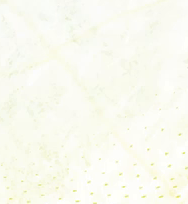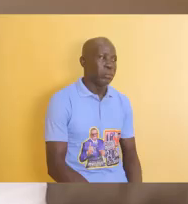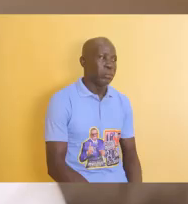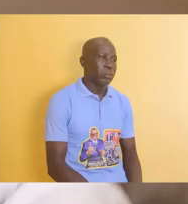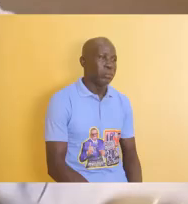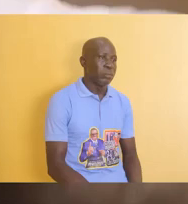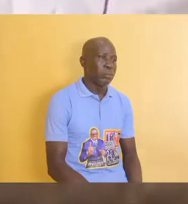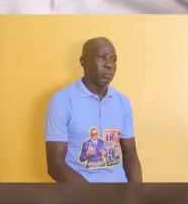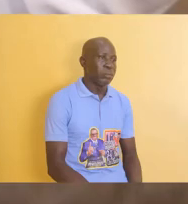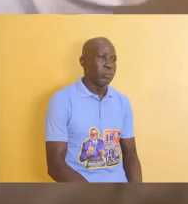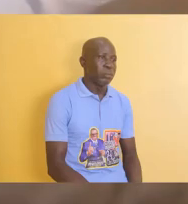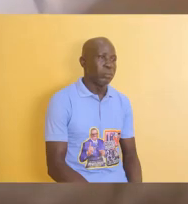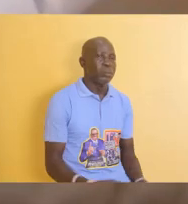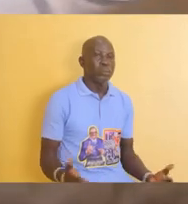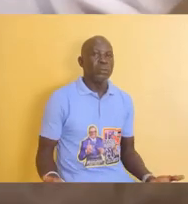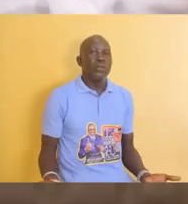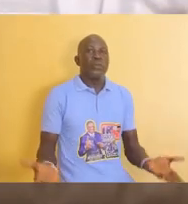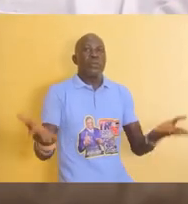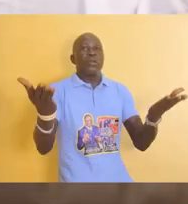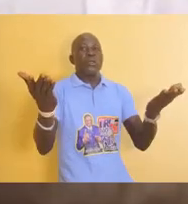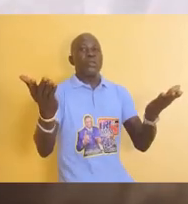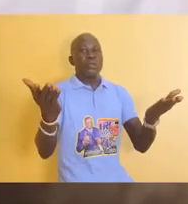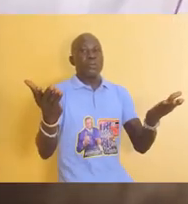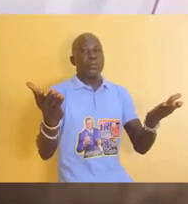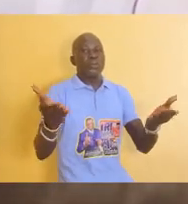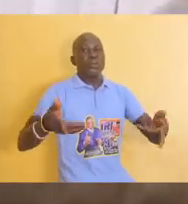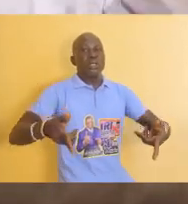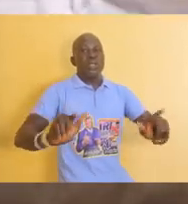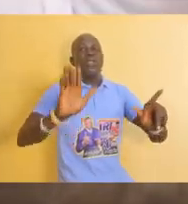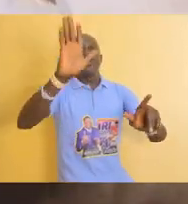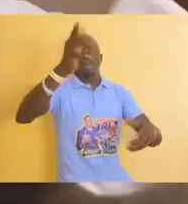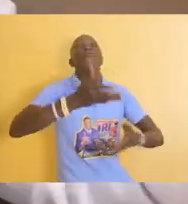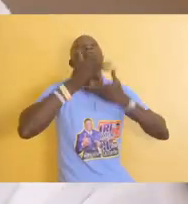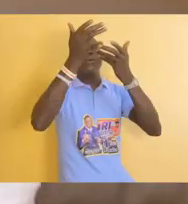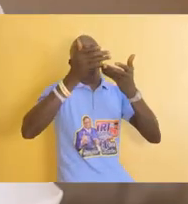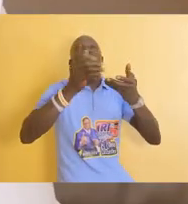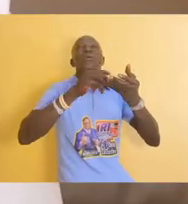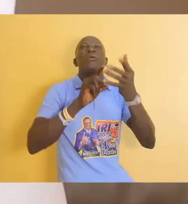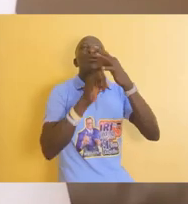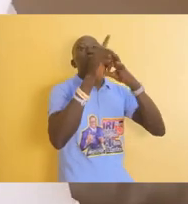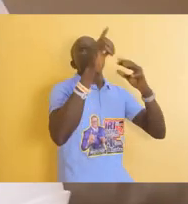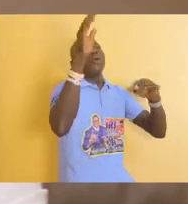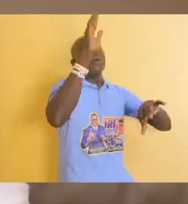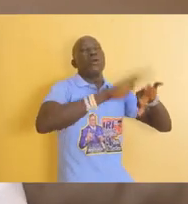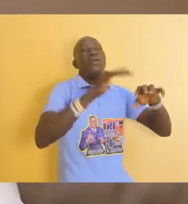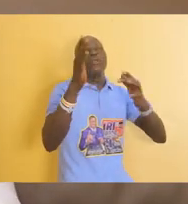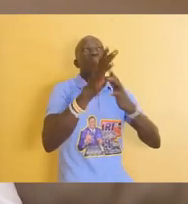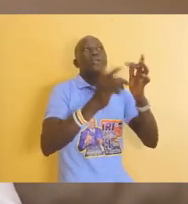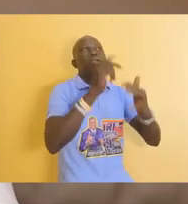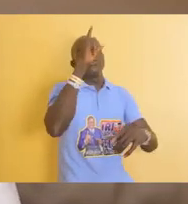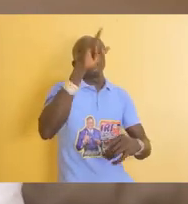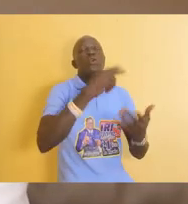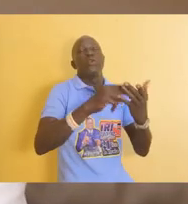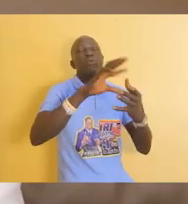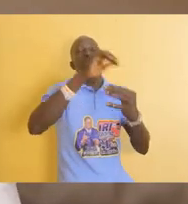sa mo dupe o e gbe owo soki lift up your hand je kari wo ti o tayo oruko Jesus lekan e